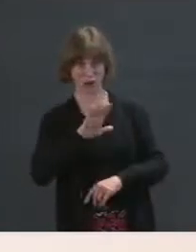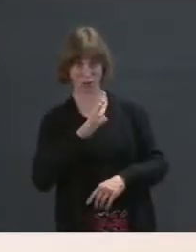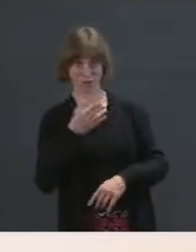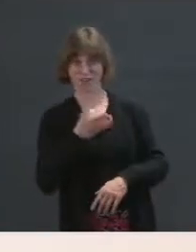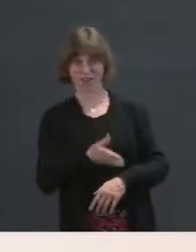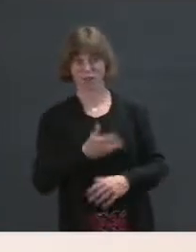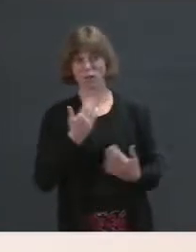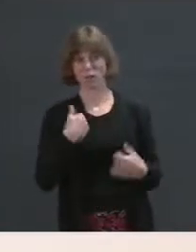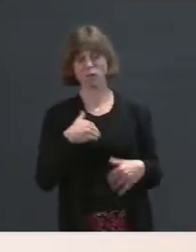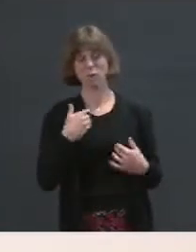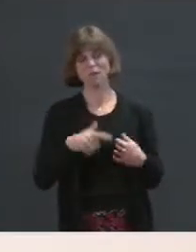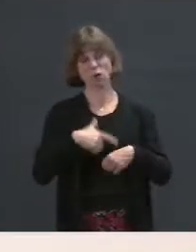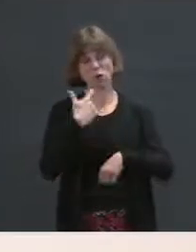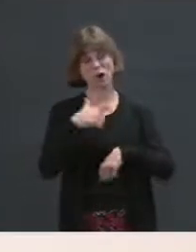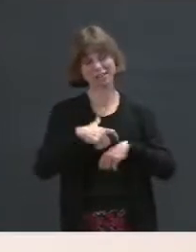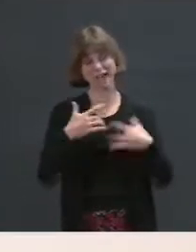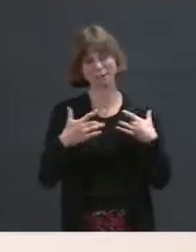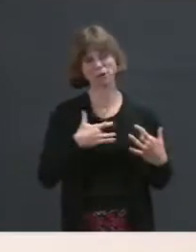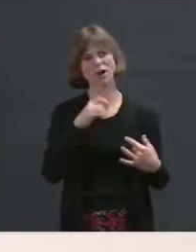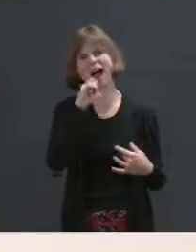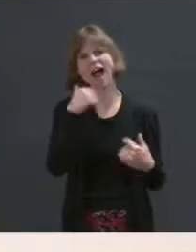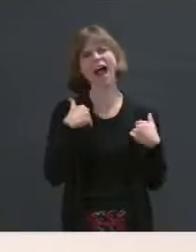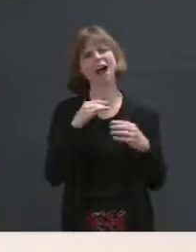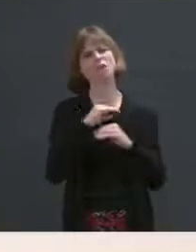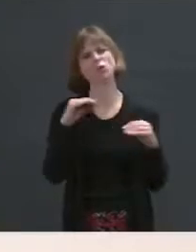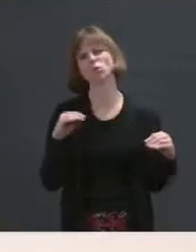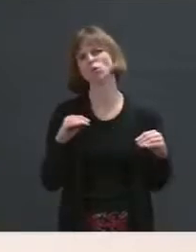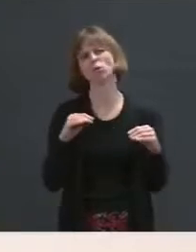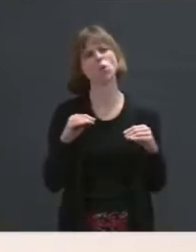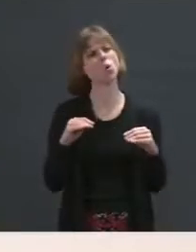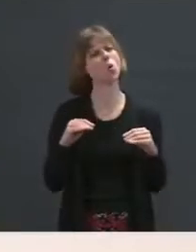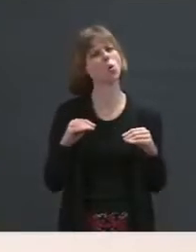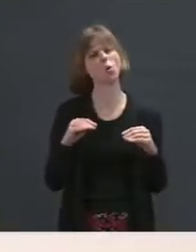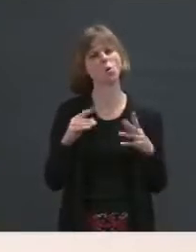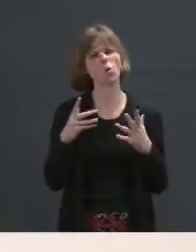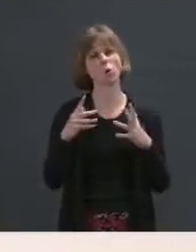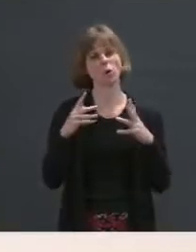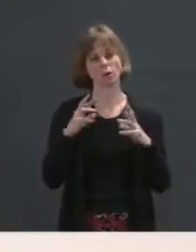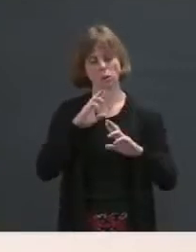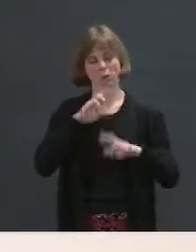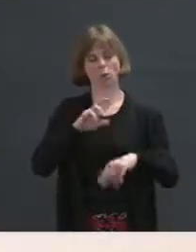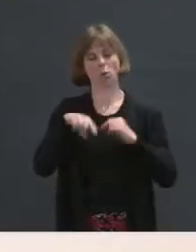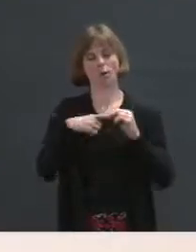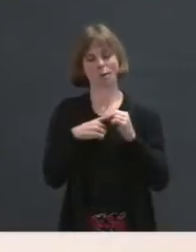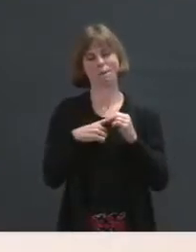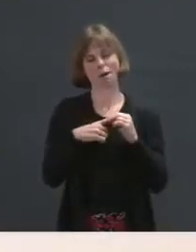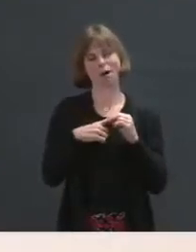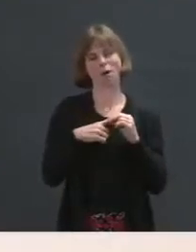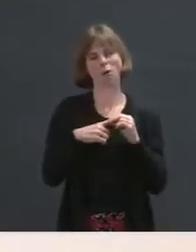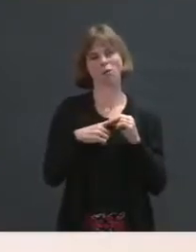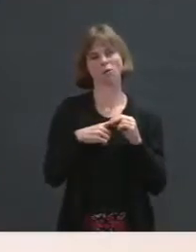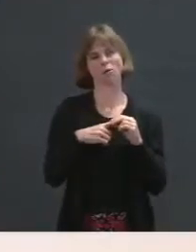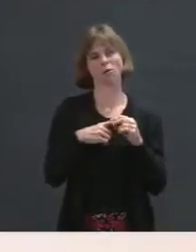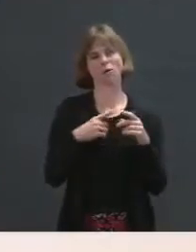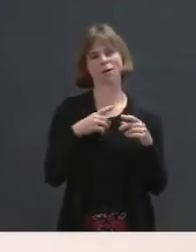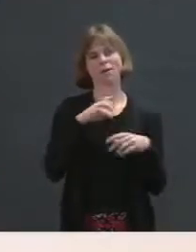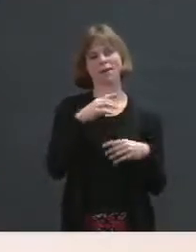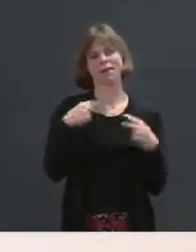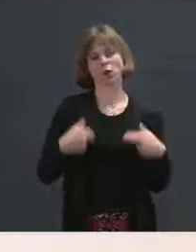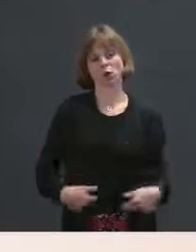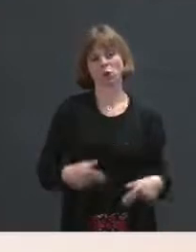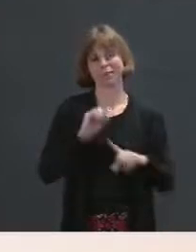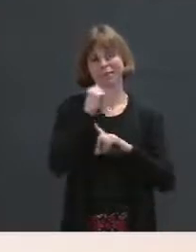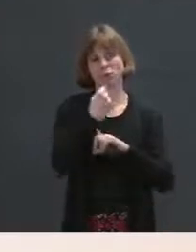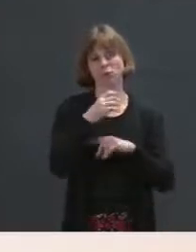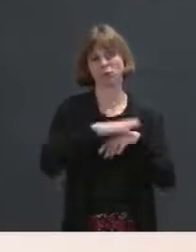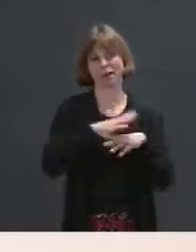assessment of the humanitarian situation on the ground. The State Department is likely going to have the best assessment of that, but I can also talk to them,